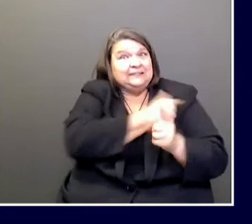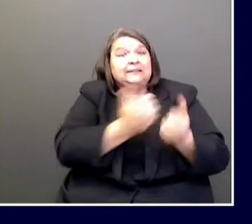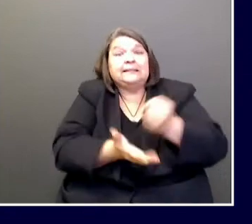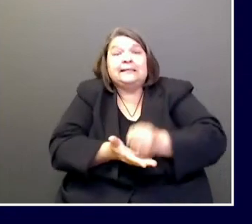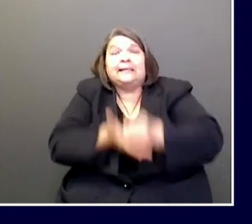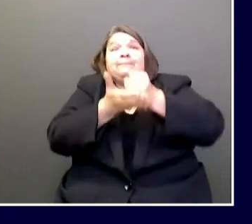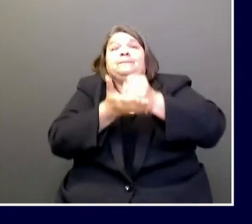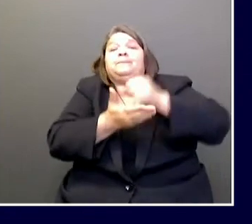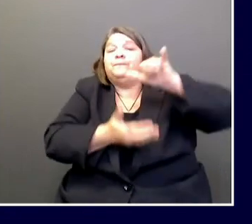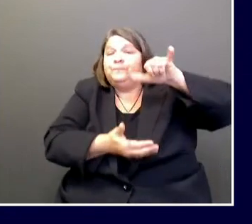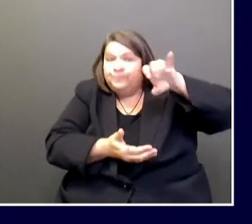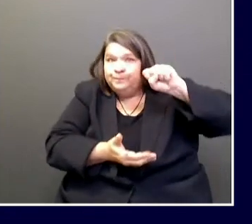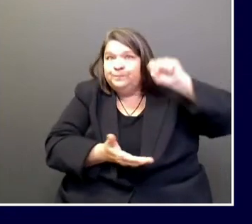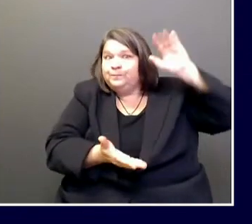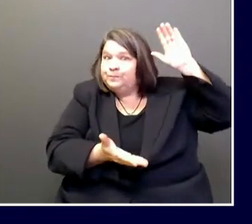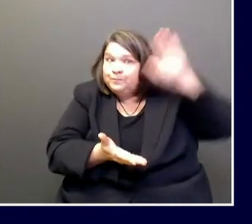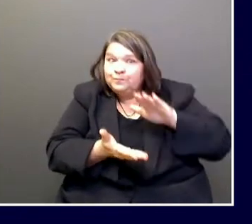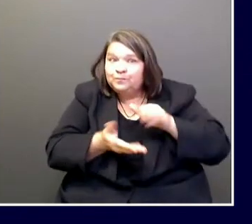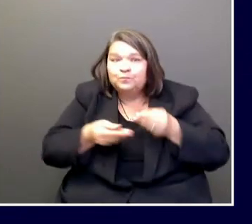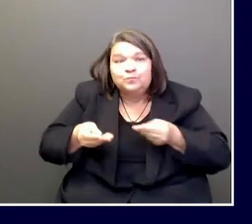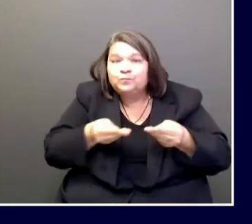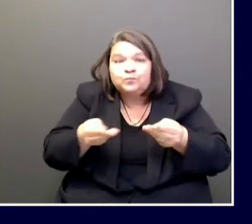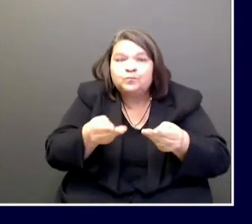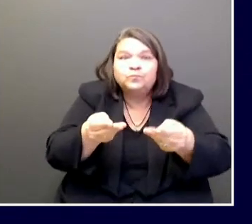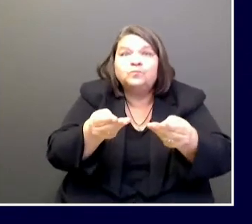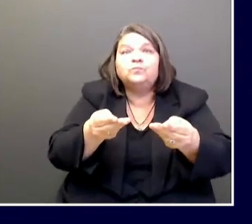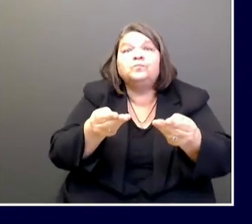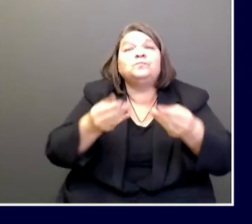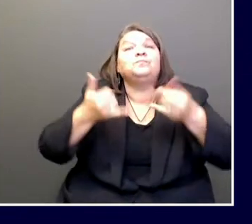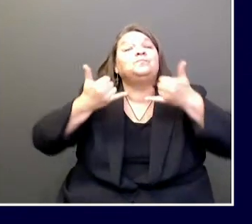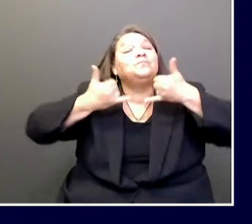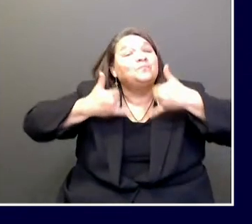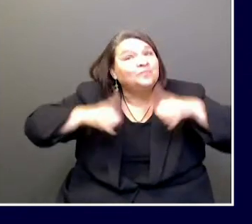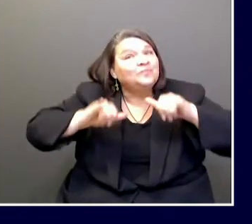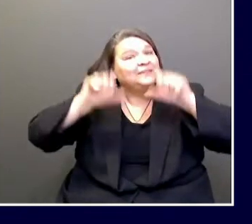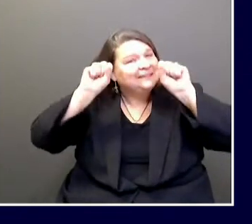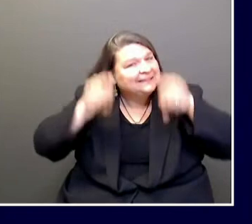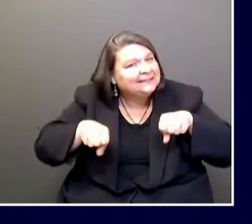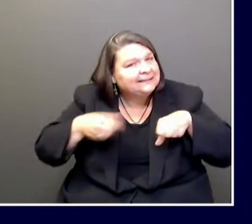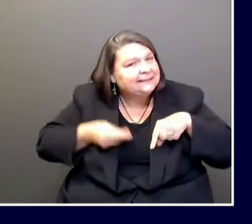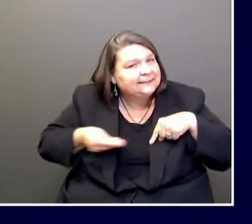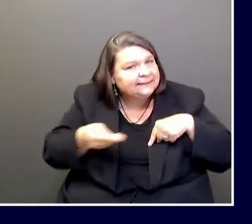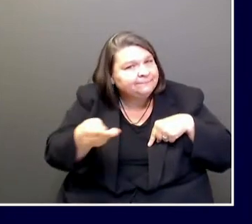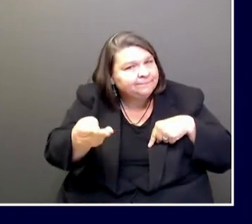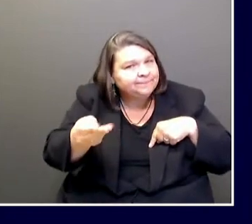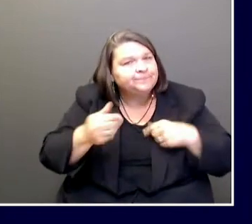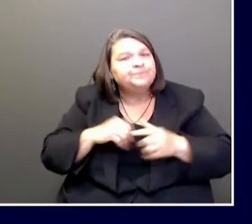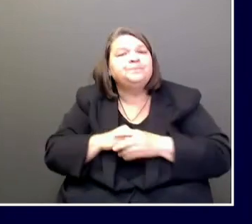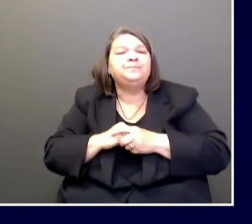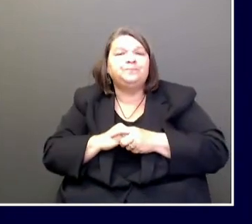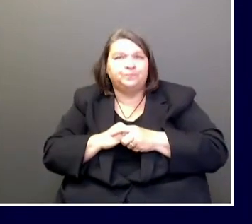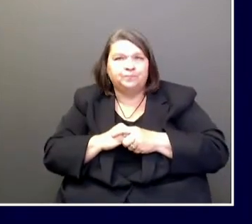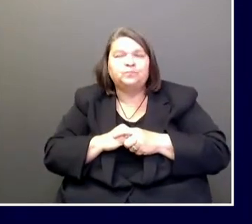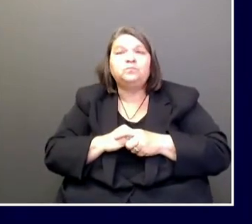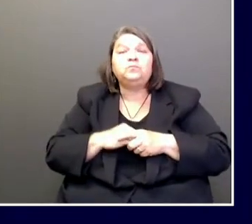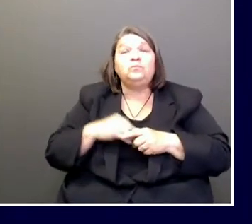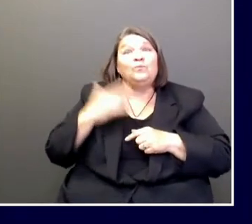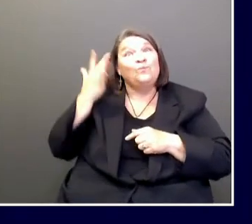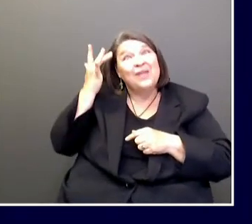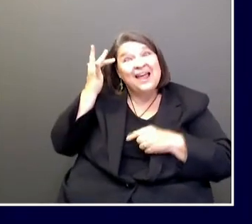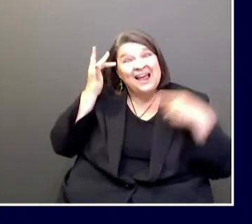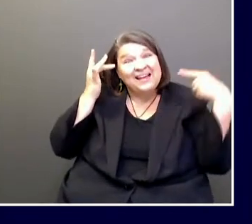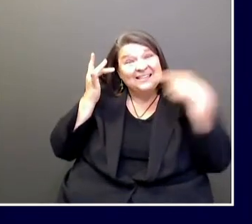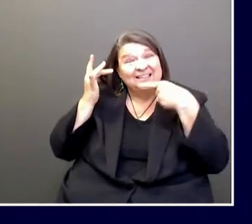the virus to vulnerable people around you, a risk that, because of the Delta variant, we fear may be